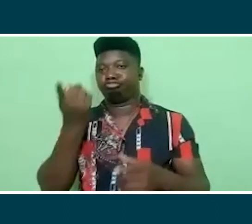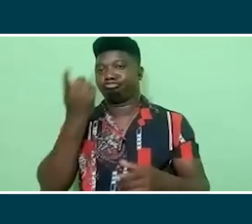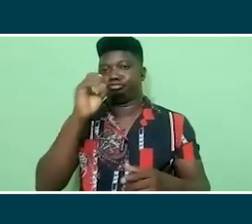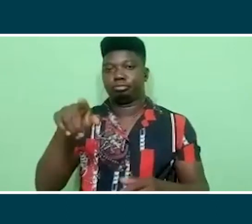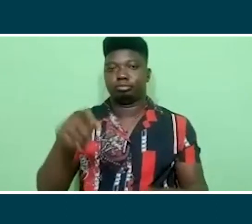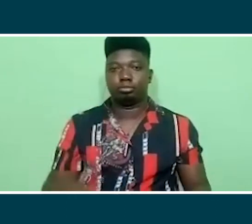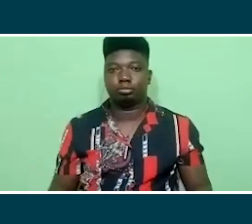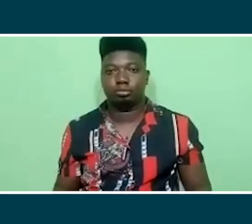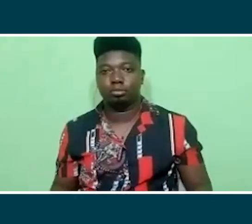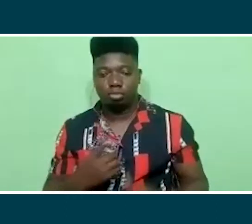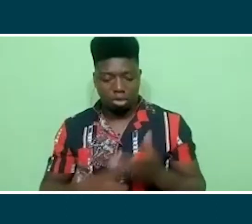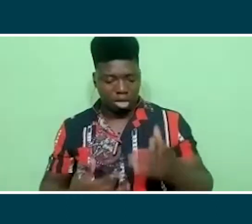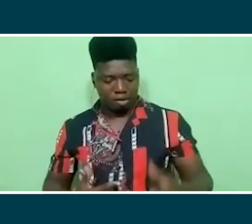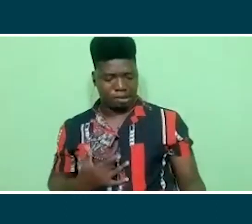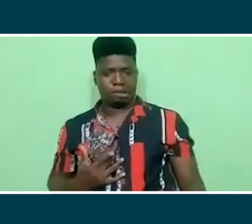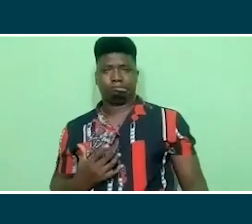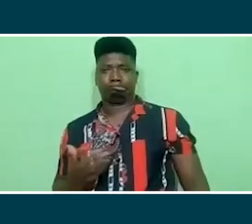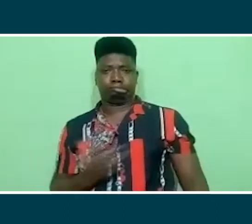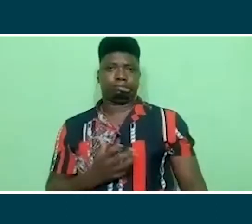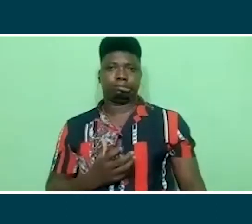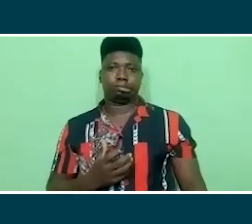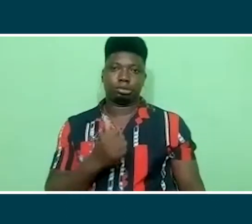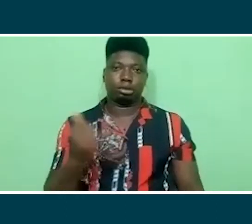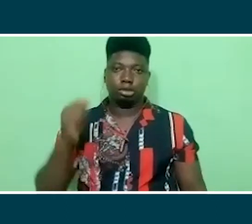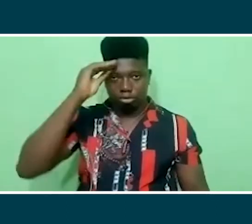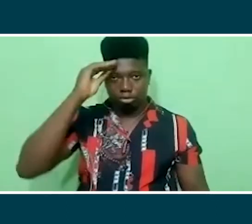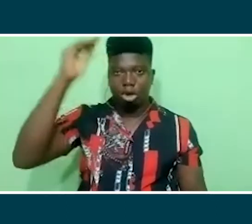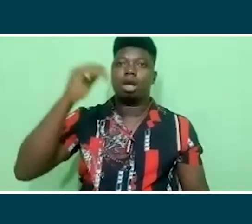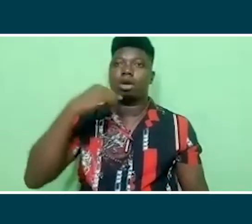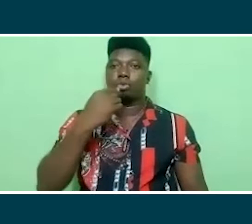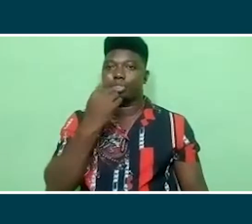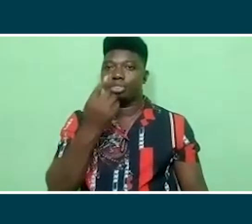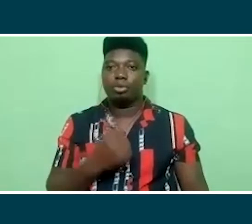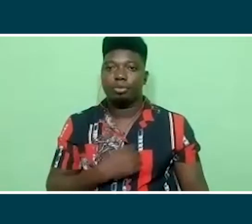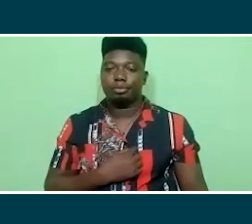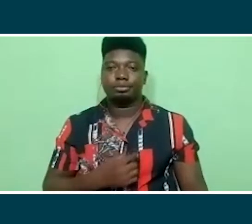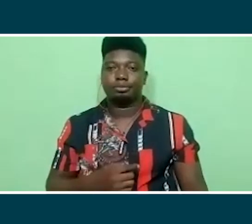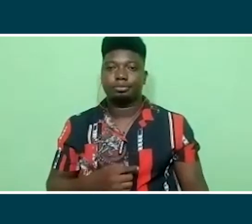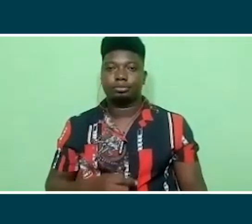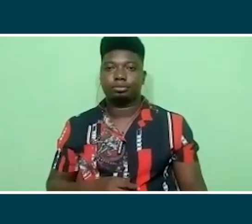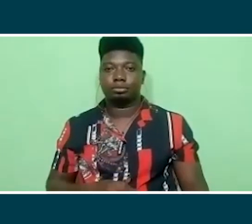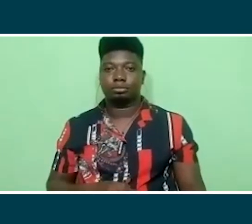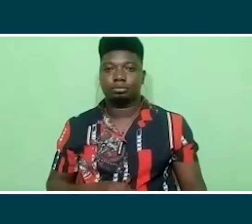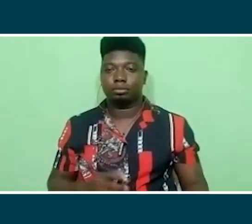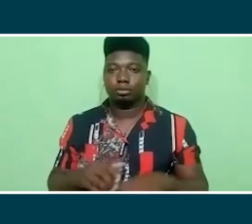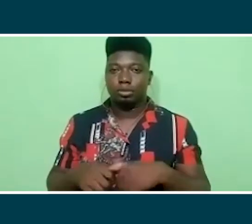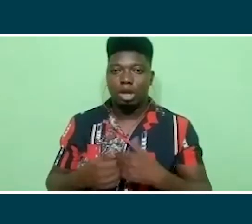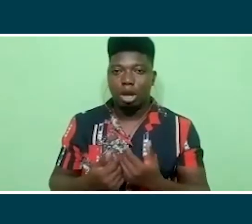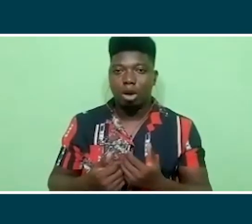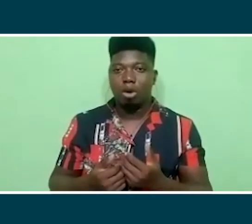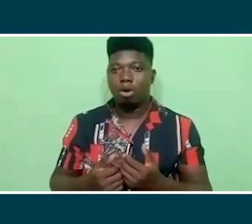me hard was a boy who told me how sometimes he feels uncomfortable to talk to his parents